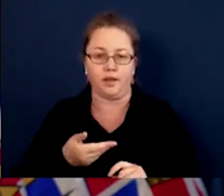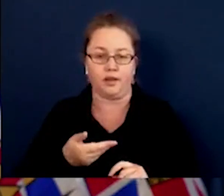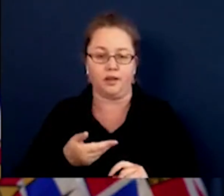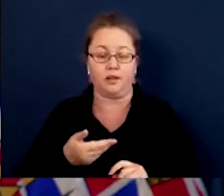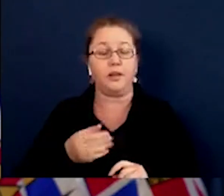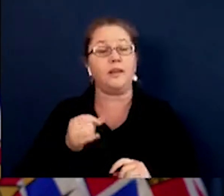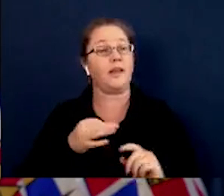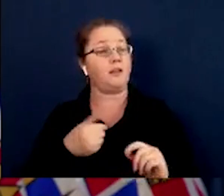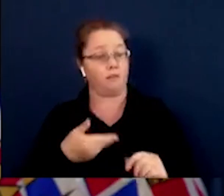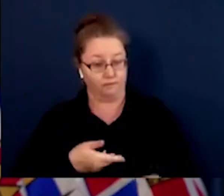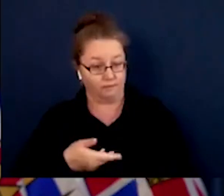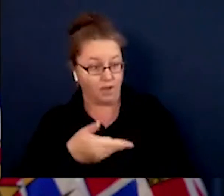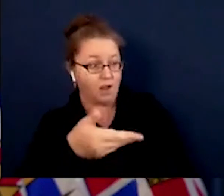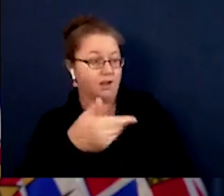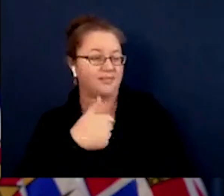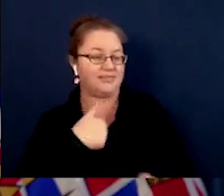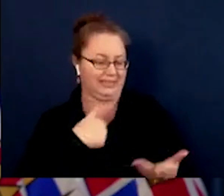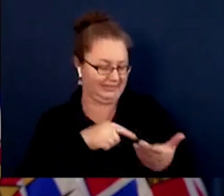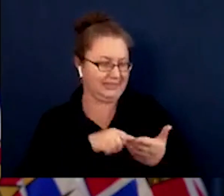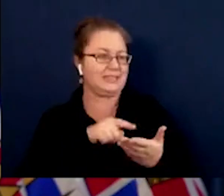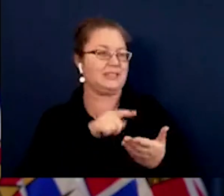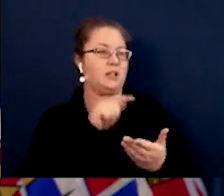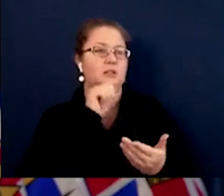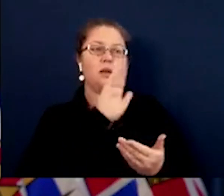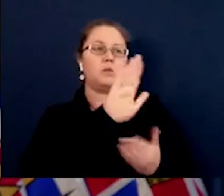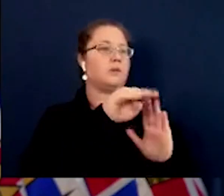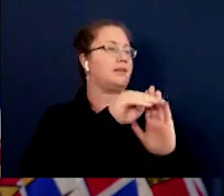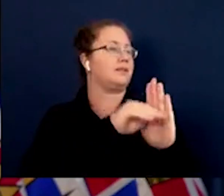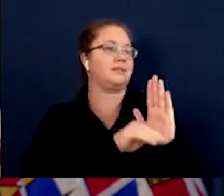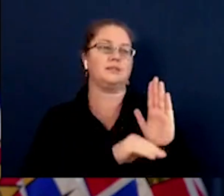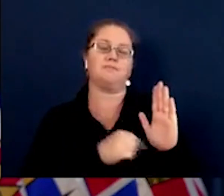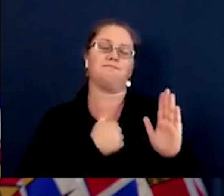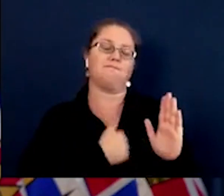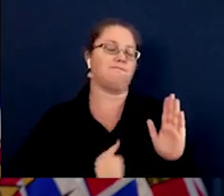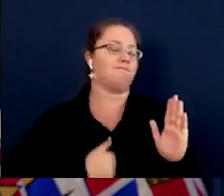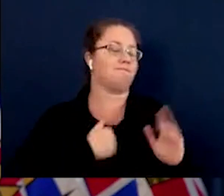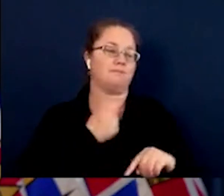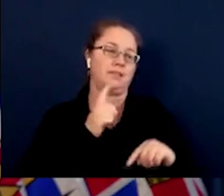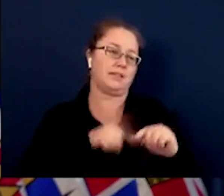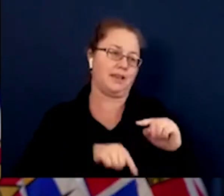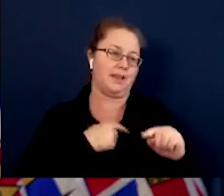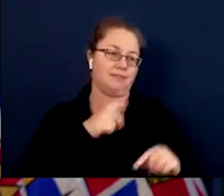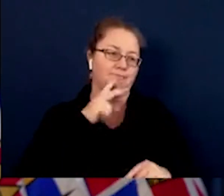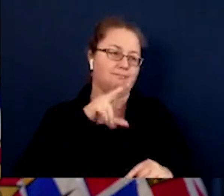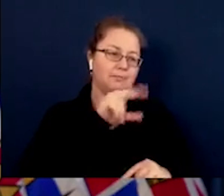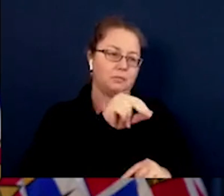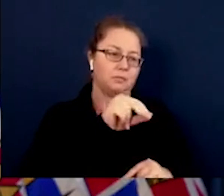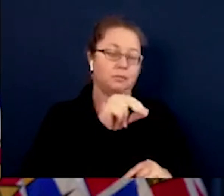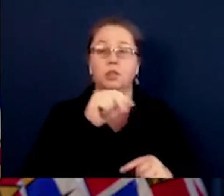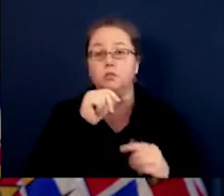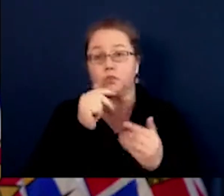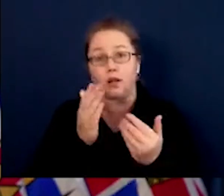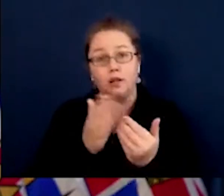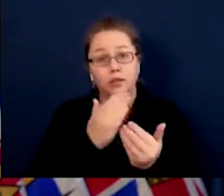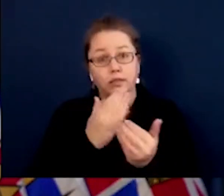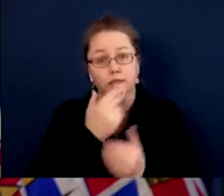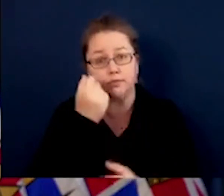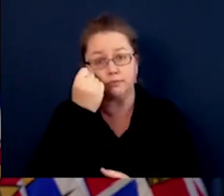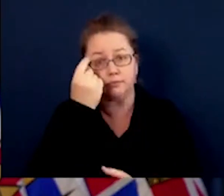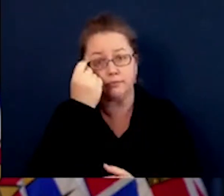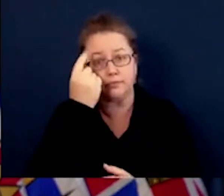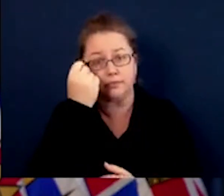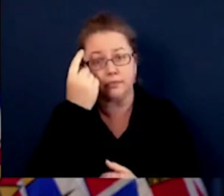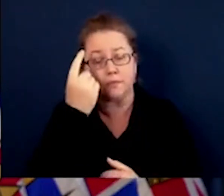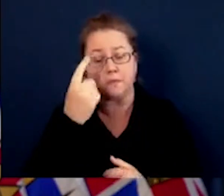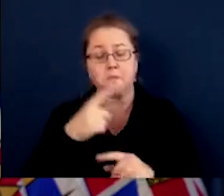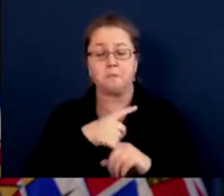because we want to be supportive, we want to be together with our families. But it is not safe for everybody right now, and we need to recognize